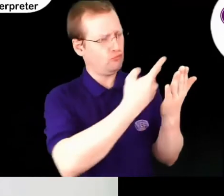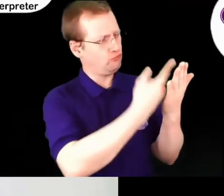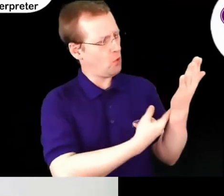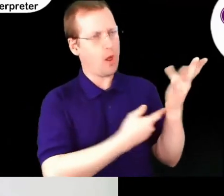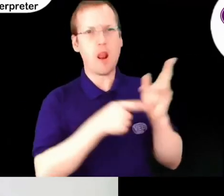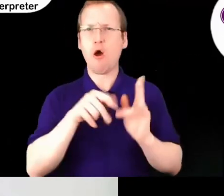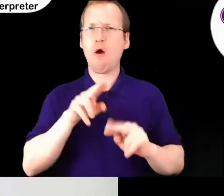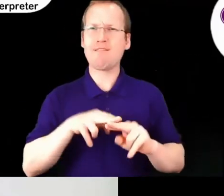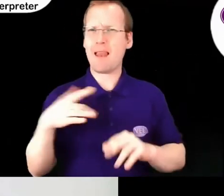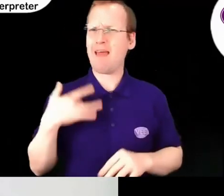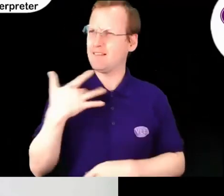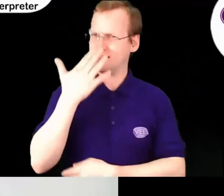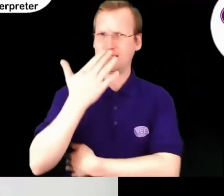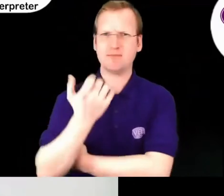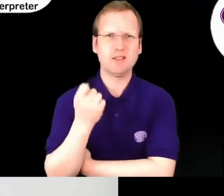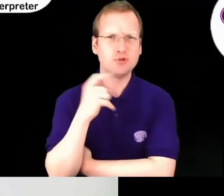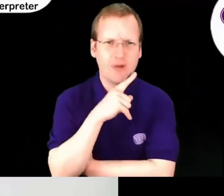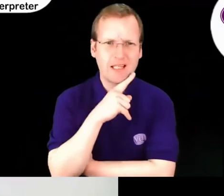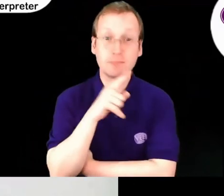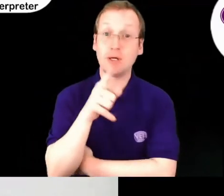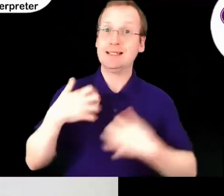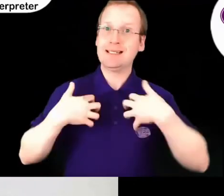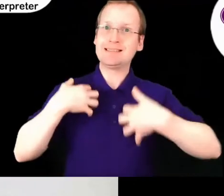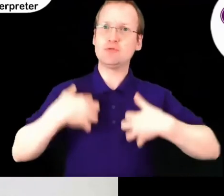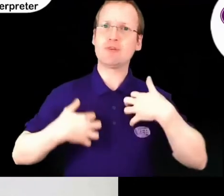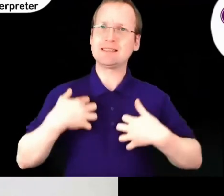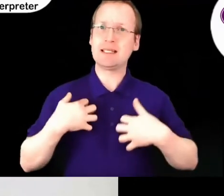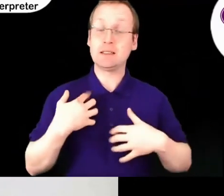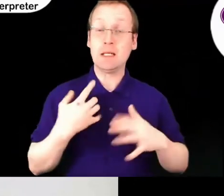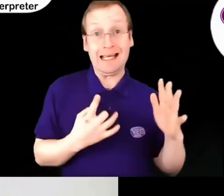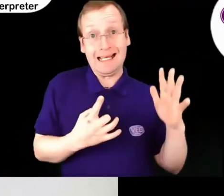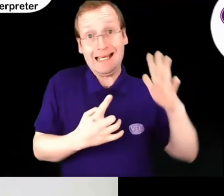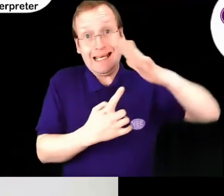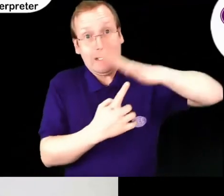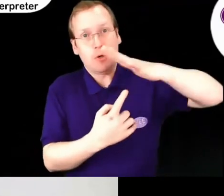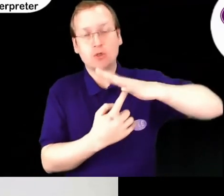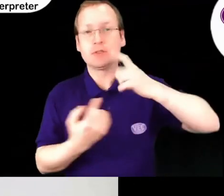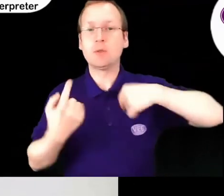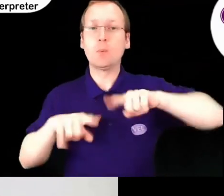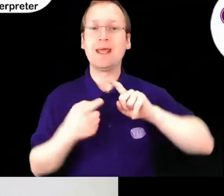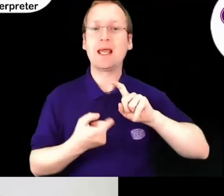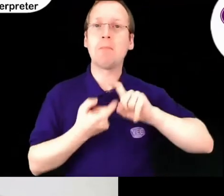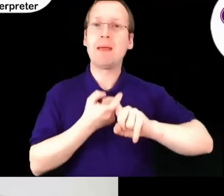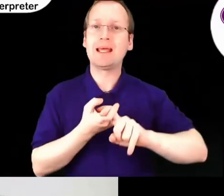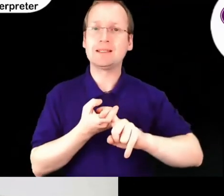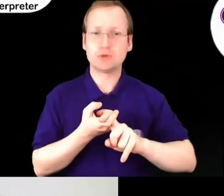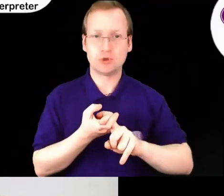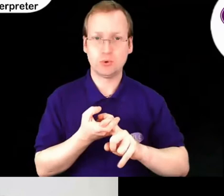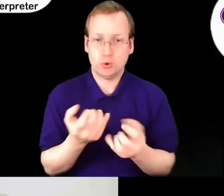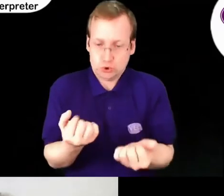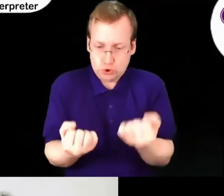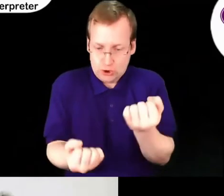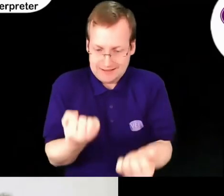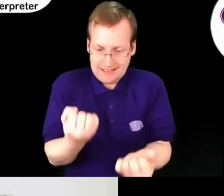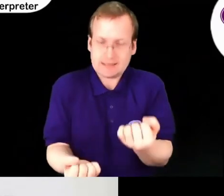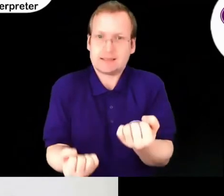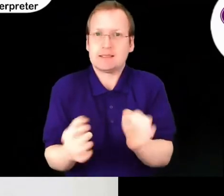it's a very interesting rule. And for me, a really important part of it is our commitment to working on justice and peace